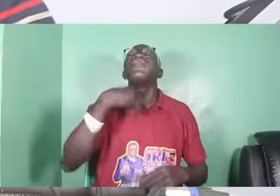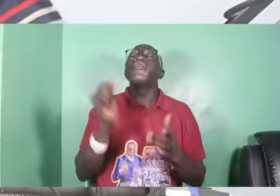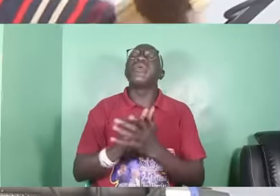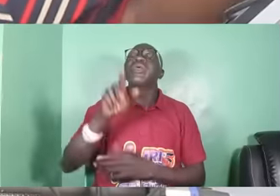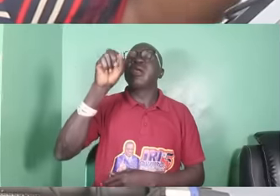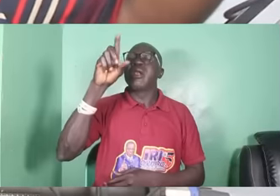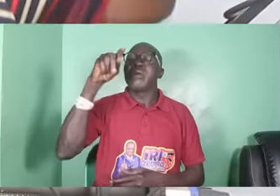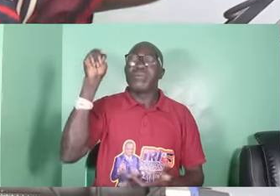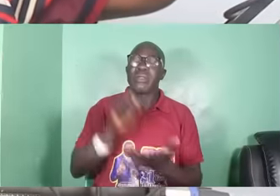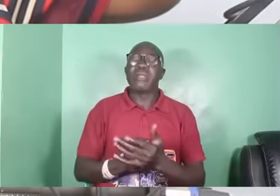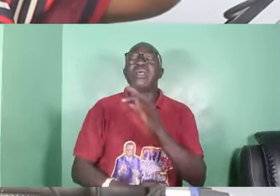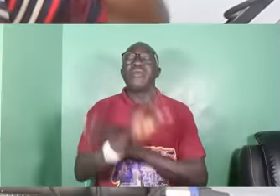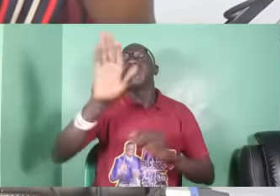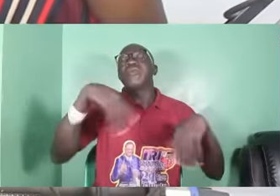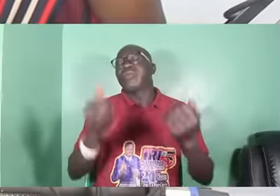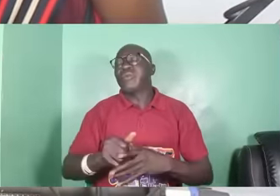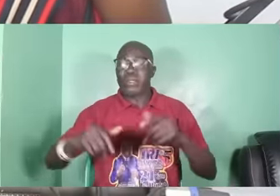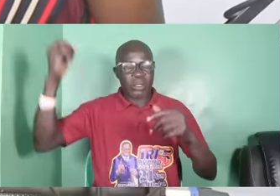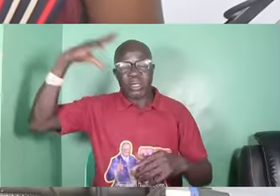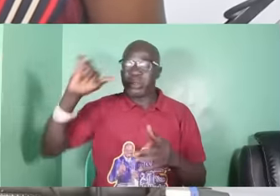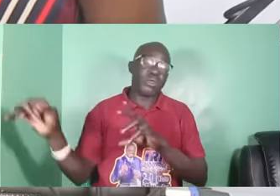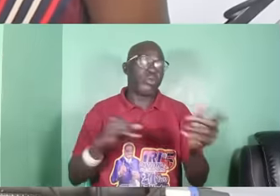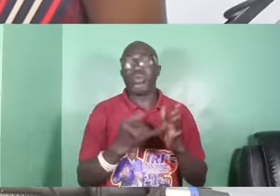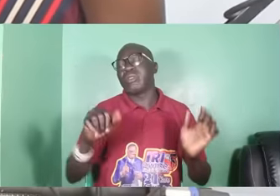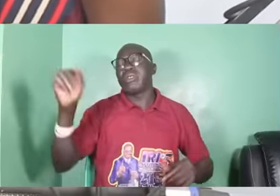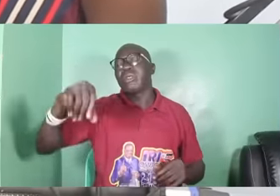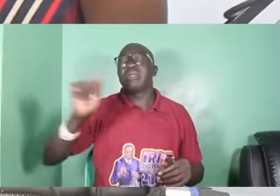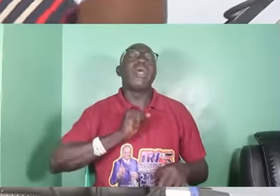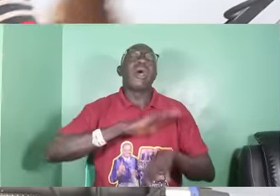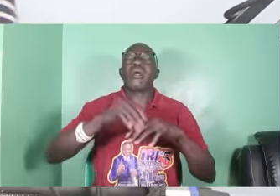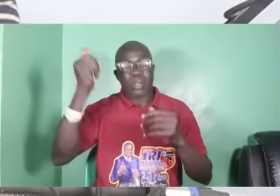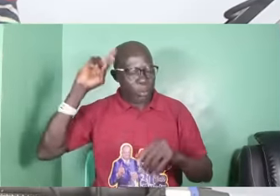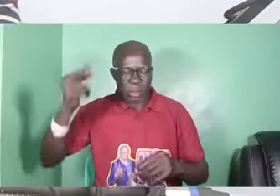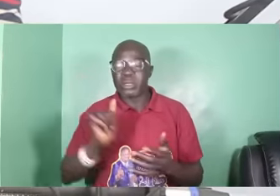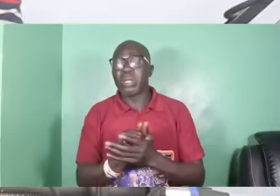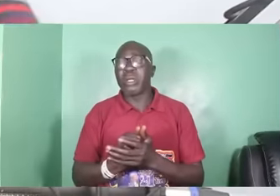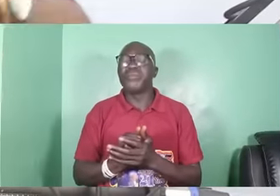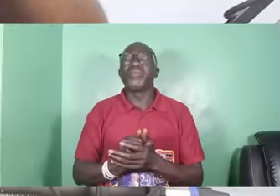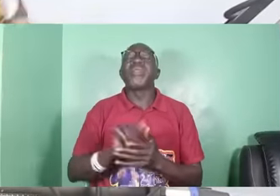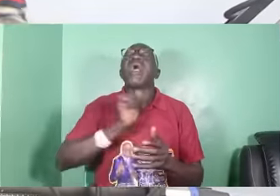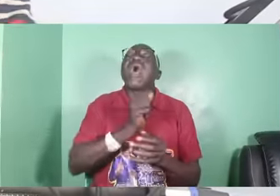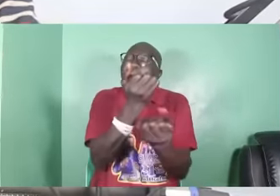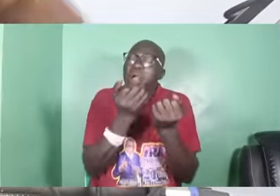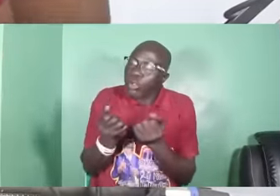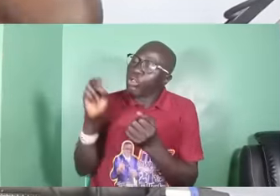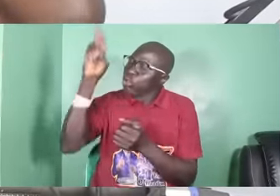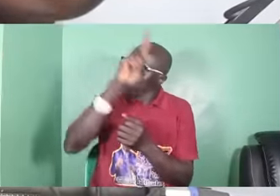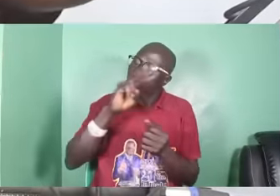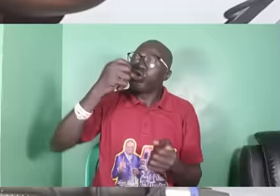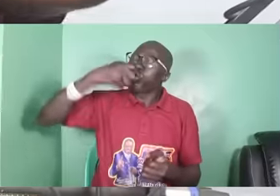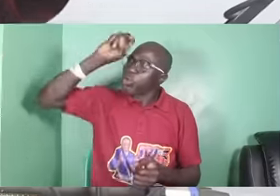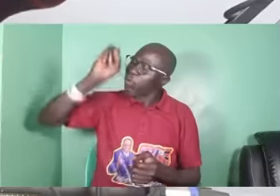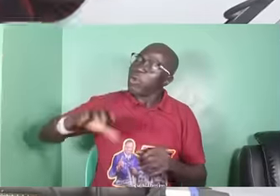You can do it 11,000. Talk about 400 naira. You give the grace. Bet yes. Go honey and give it. It has a purpose. So, only one man be covenant only